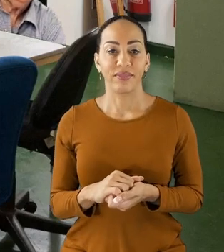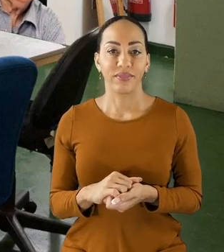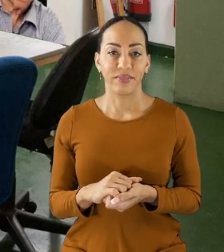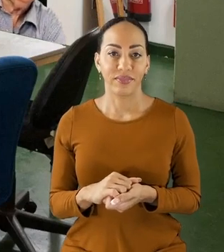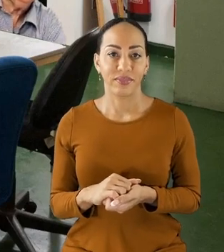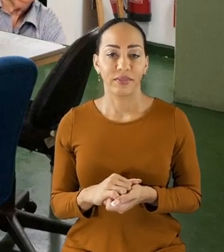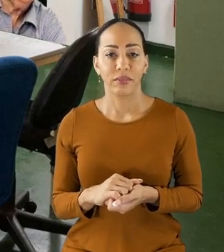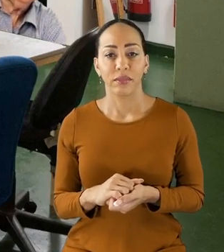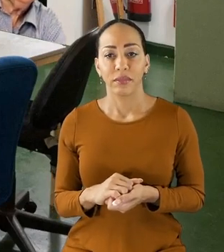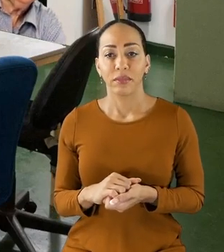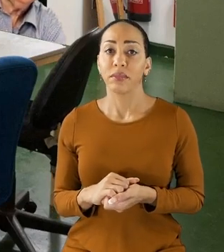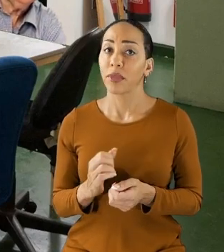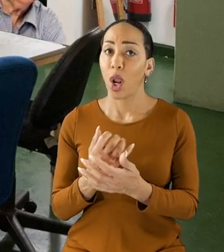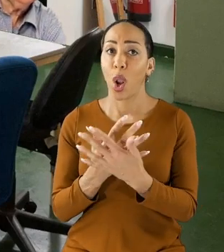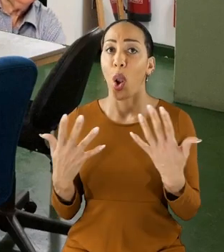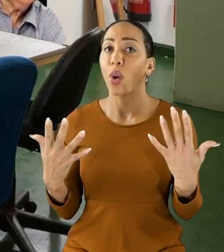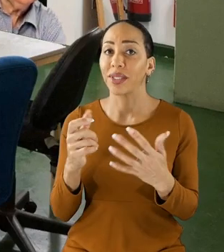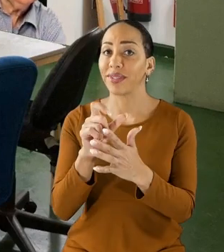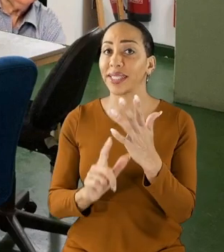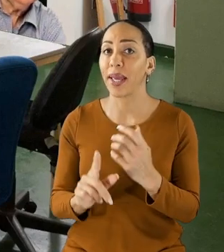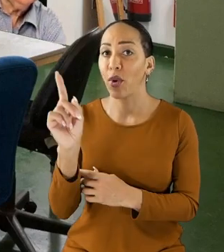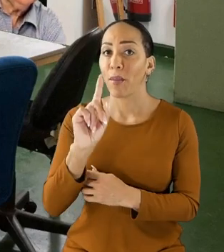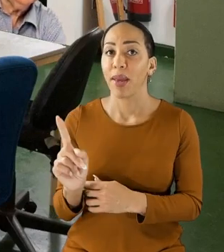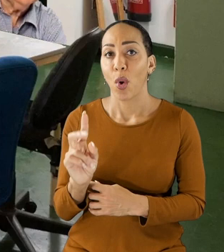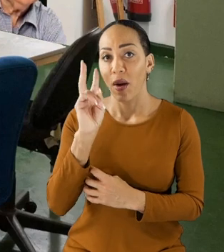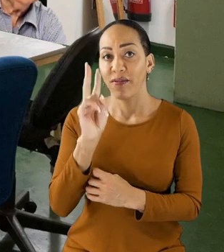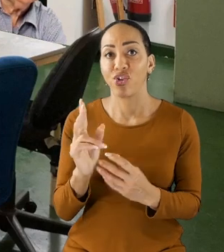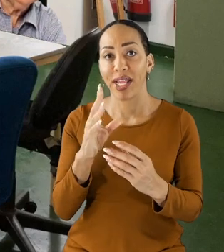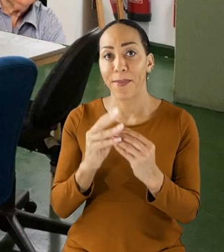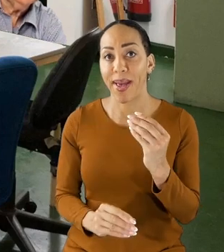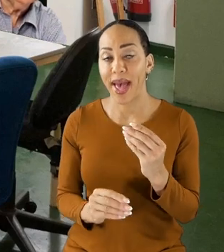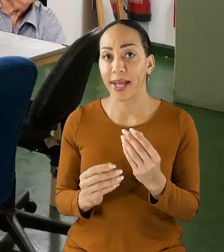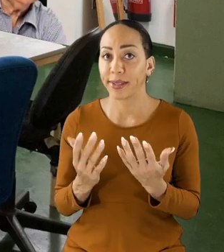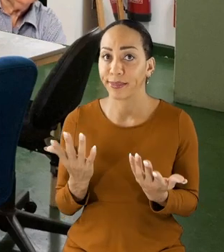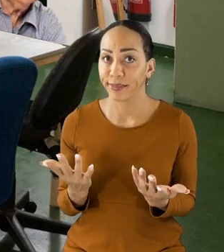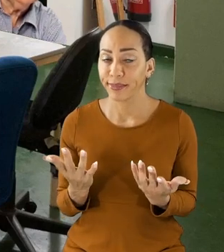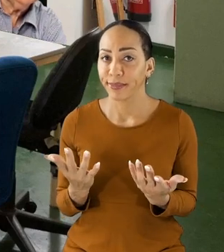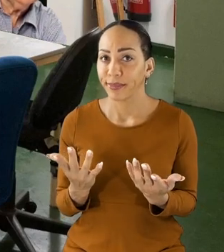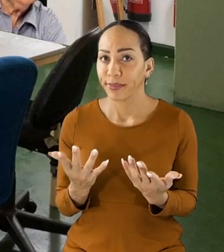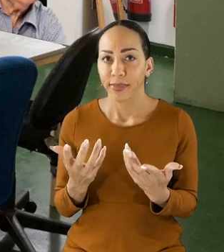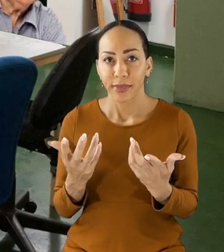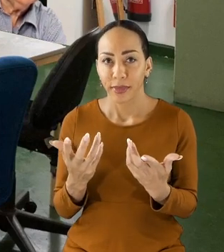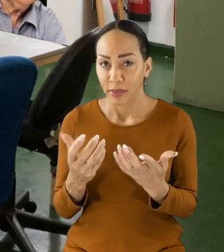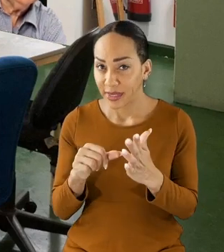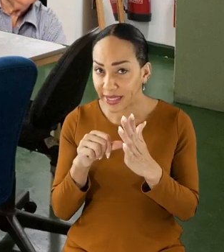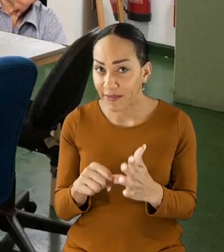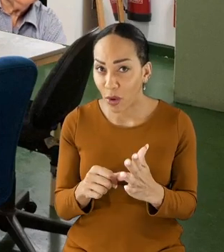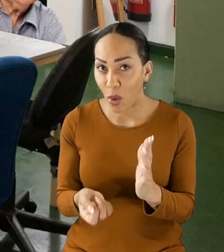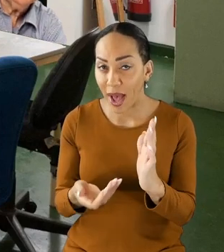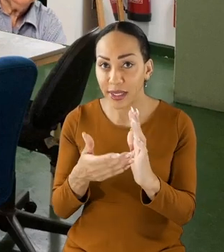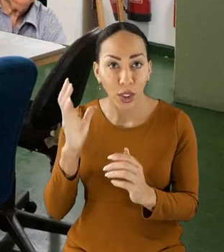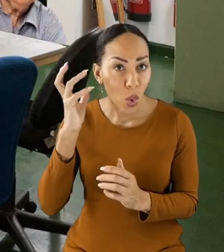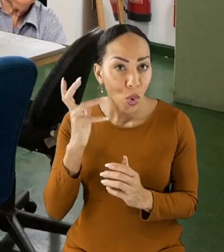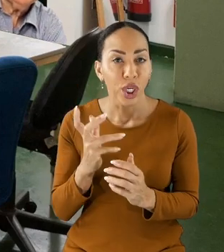A large and substantial group of disabled people are visually impaired. How difficult would it be to add audio description into